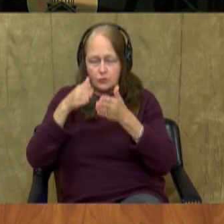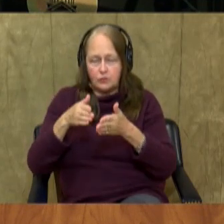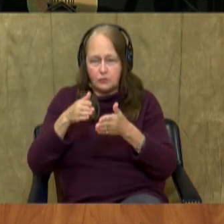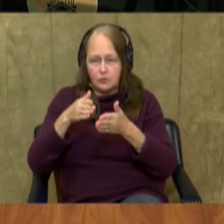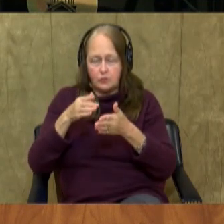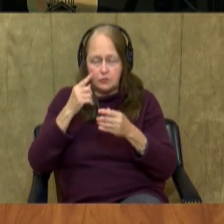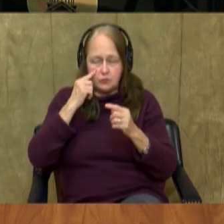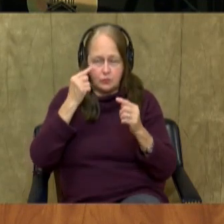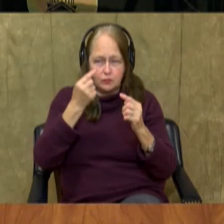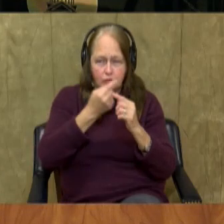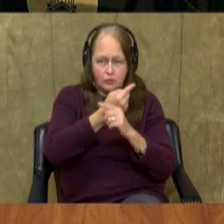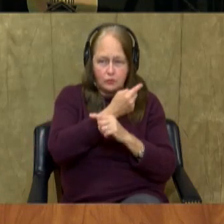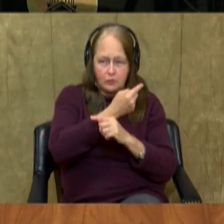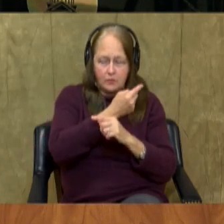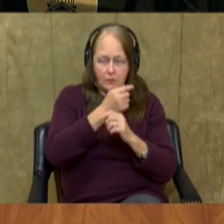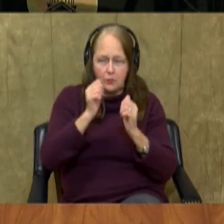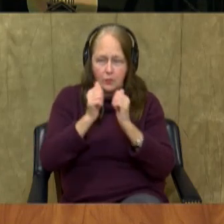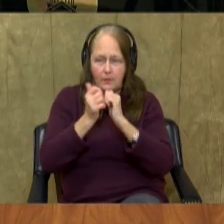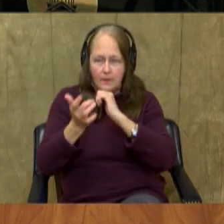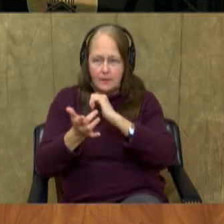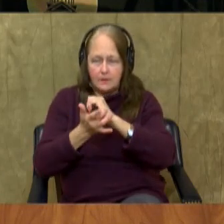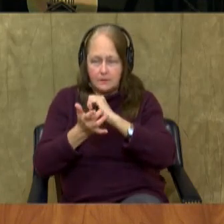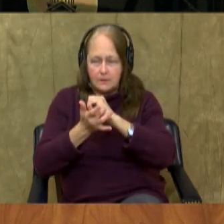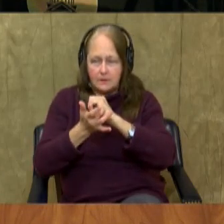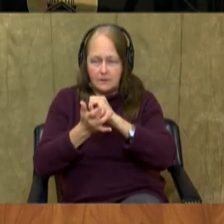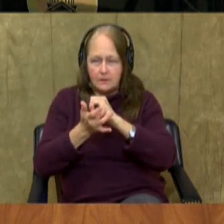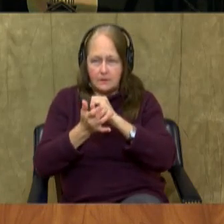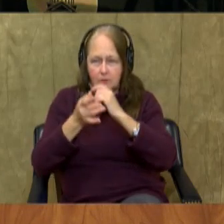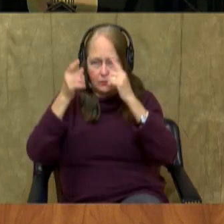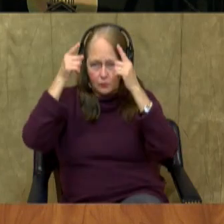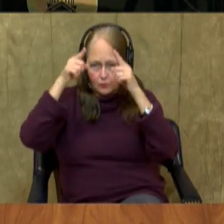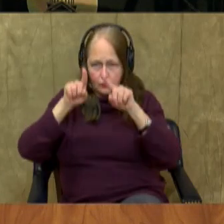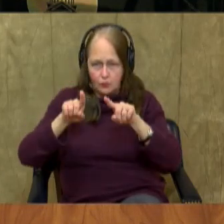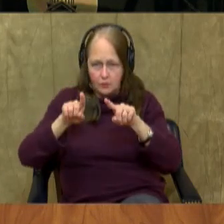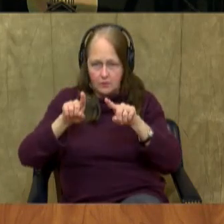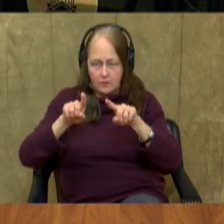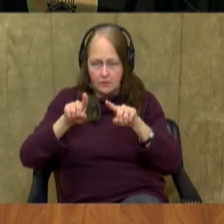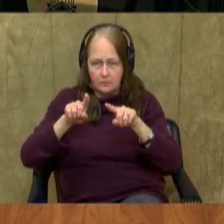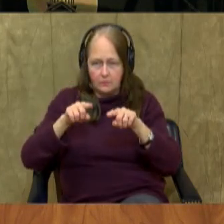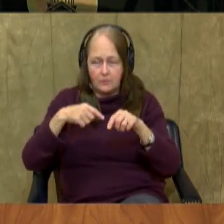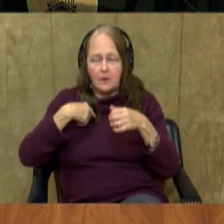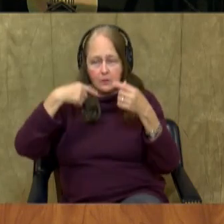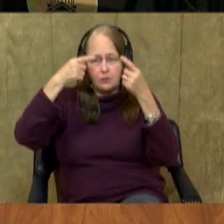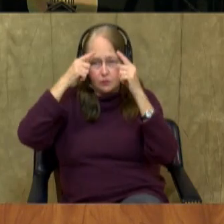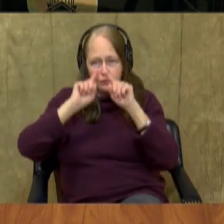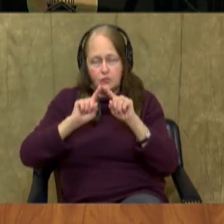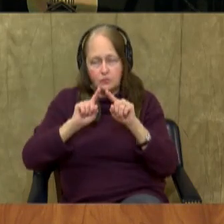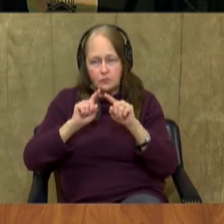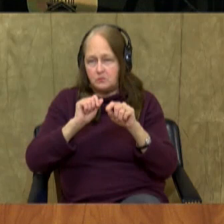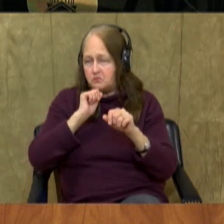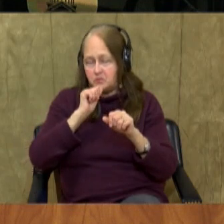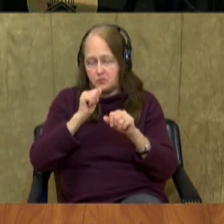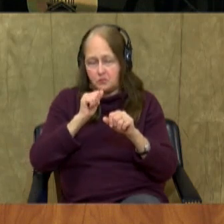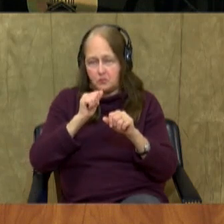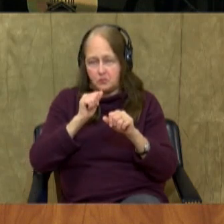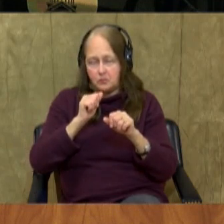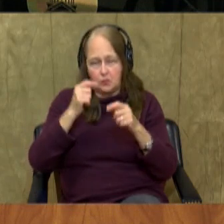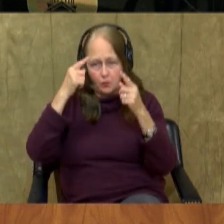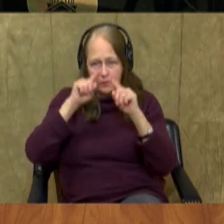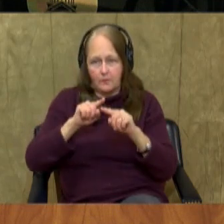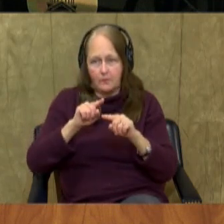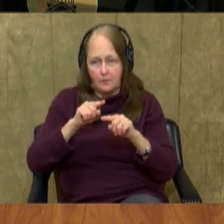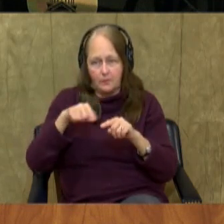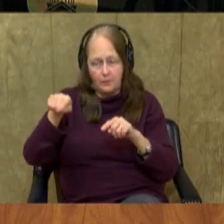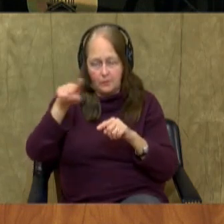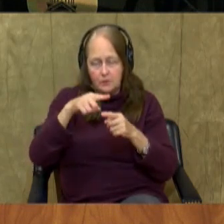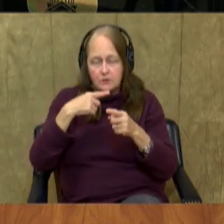Students are distracted by technology. Do you agree or disagree with this statement? I agree with this statement. I believe that students are